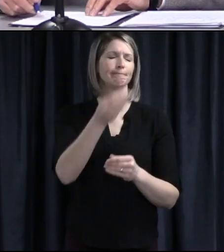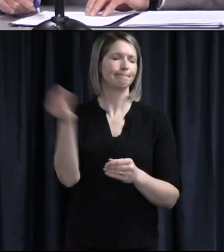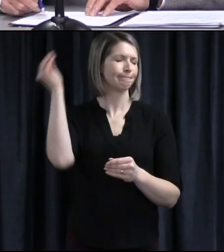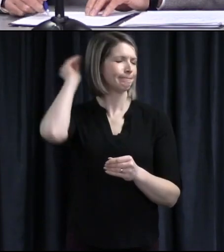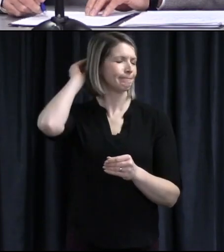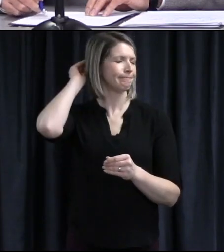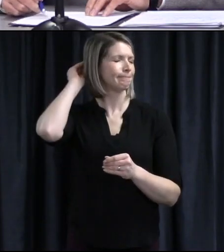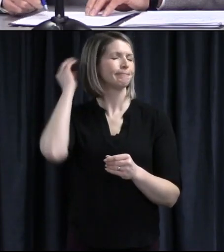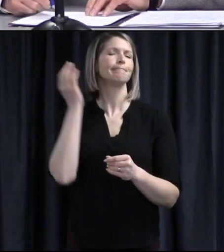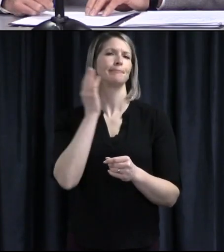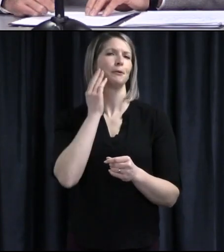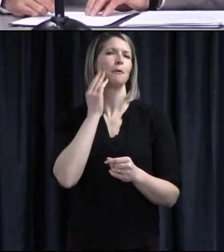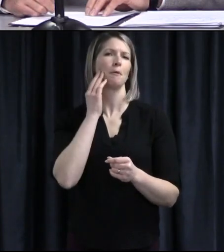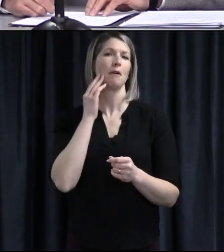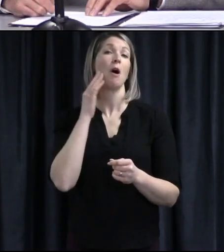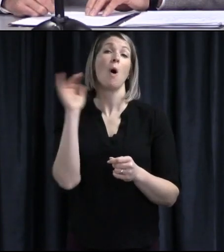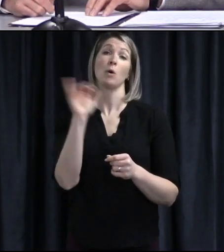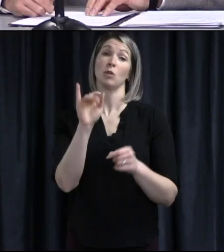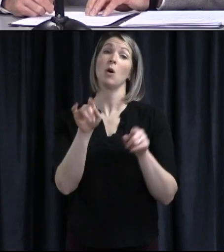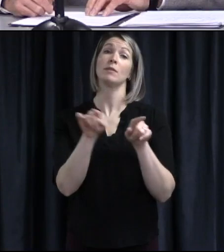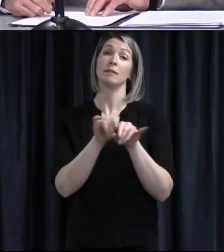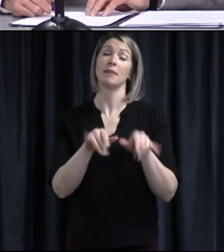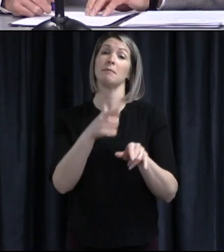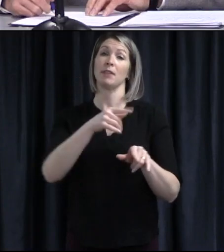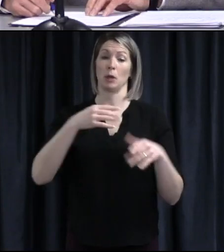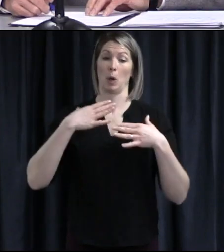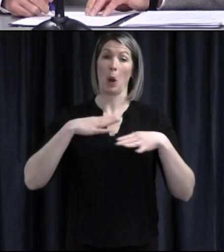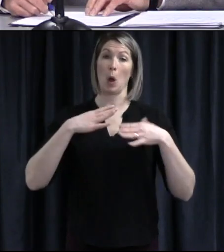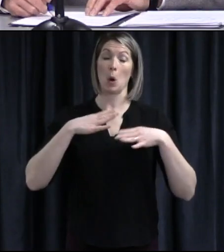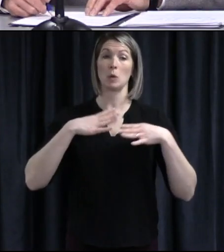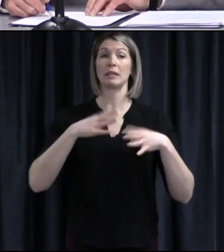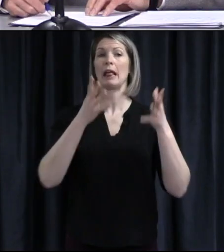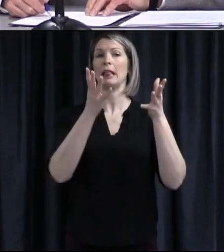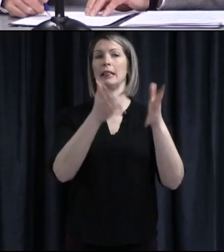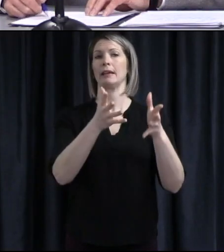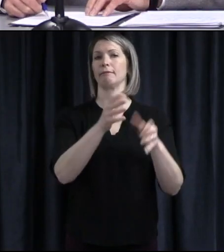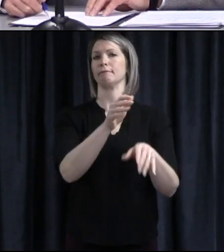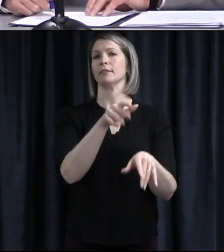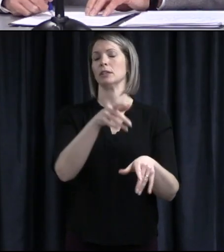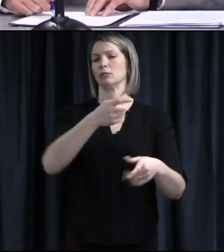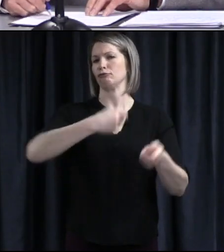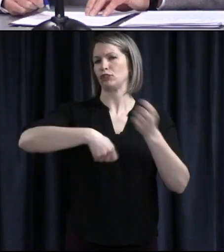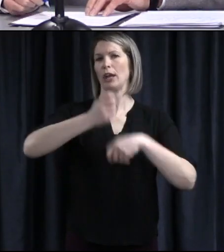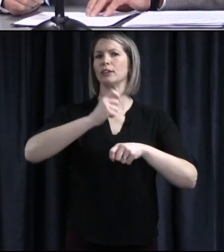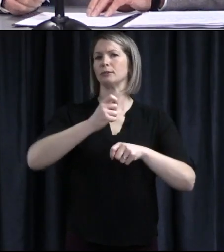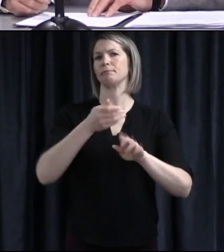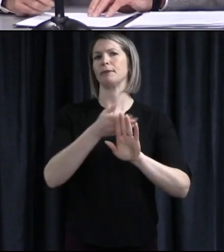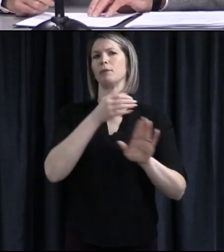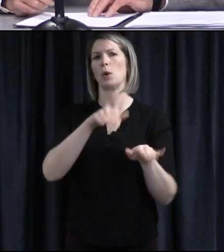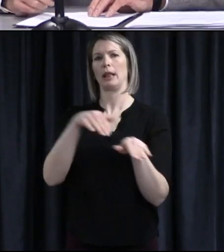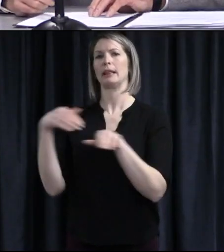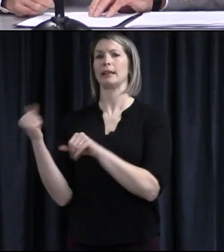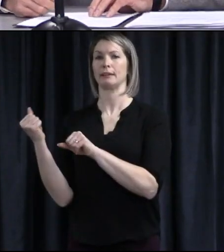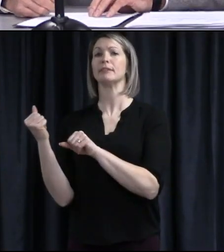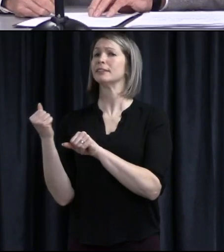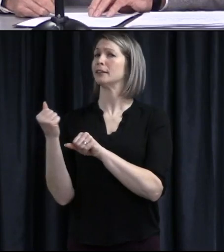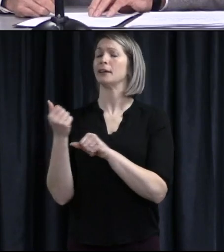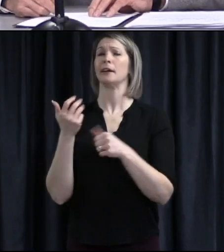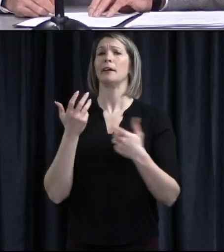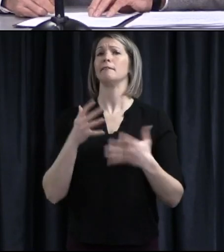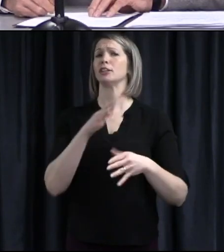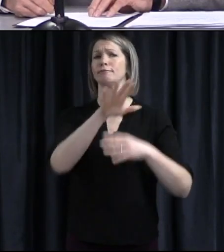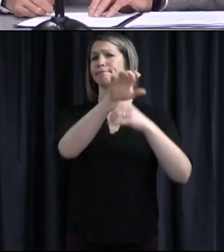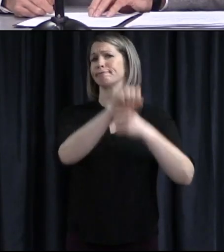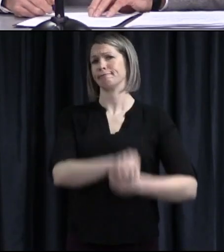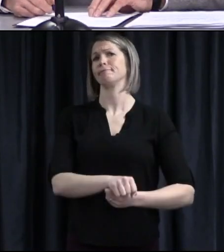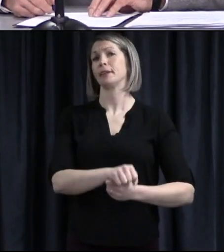changing their uniforms before they go home and leaving uniform at work. Those kind of things are their